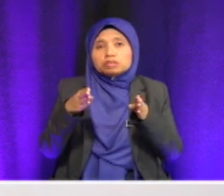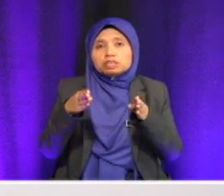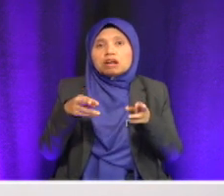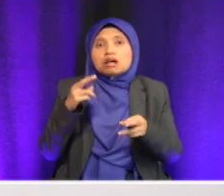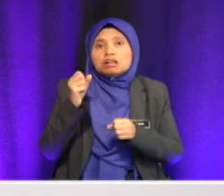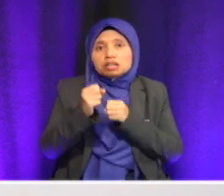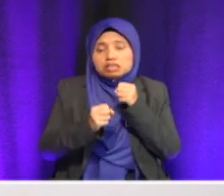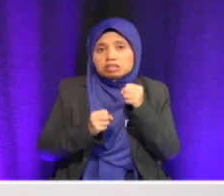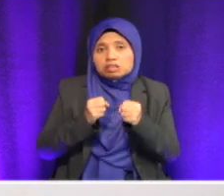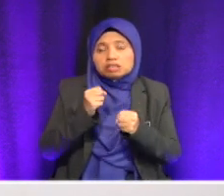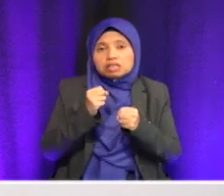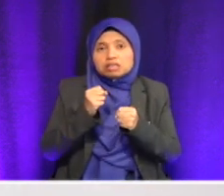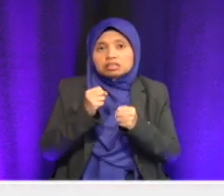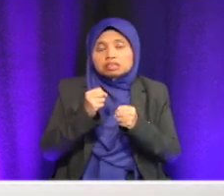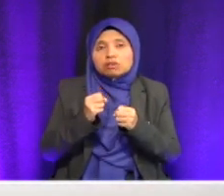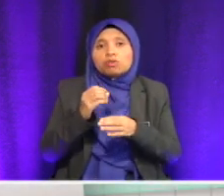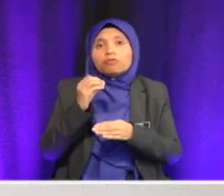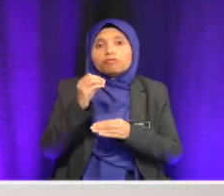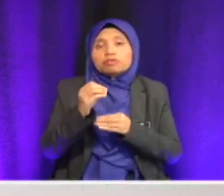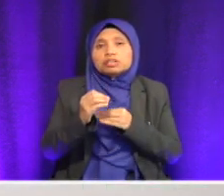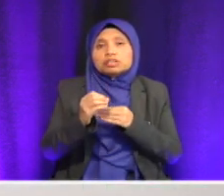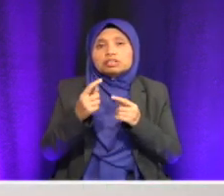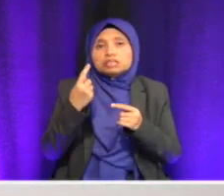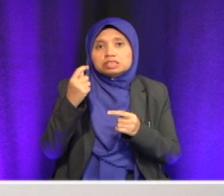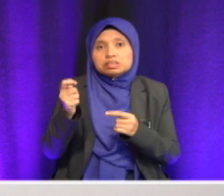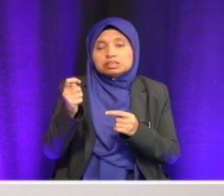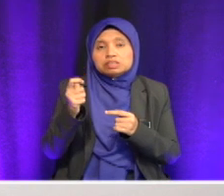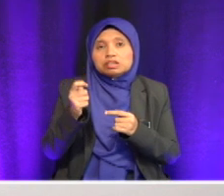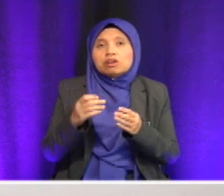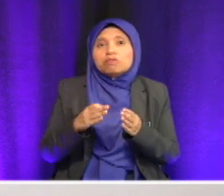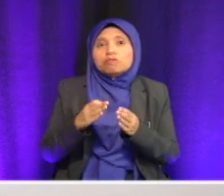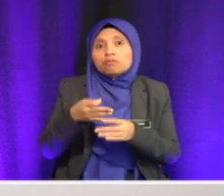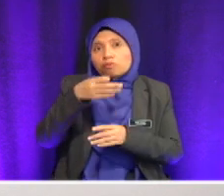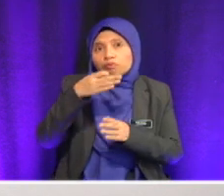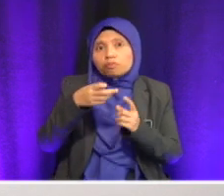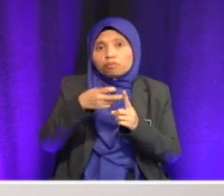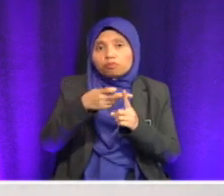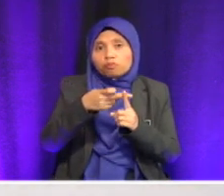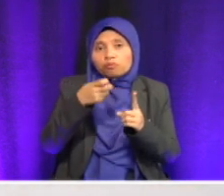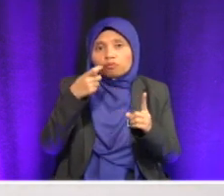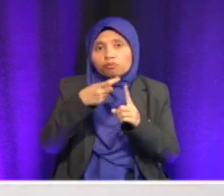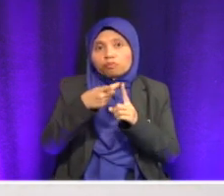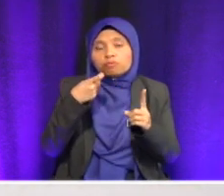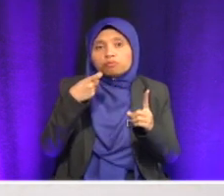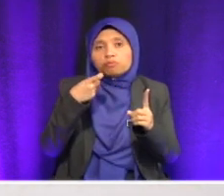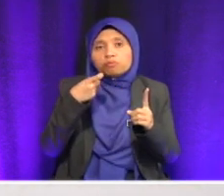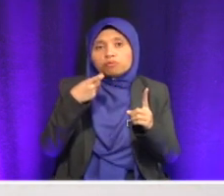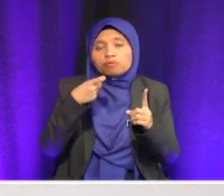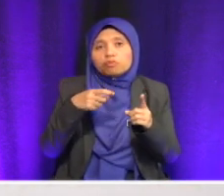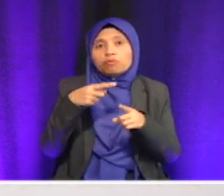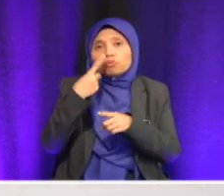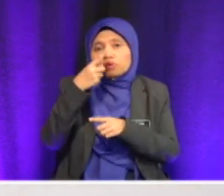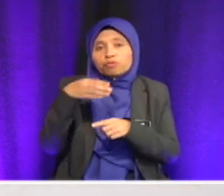them and crack them open. And amazingly, crows have been filmed using food scraps for fish